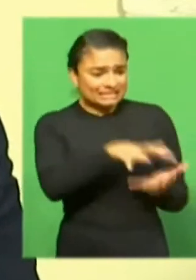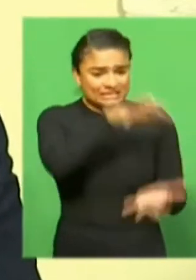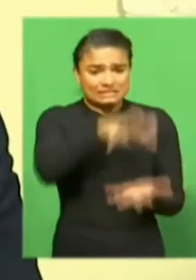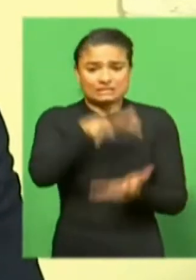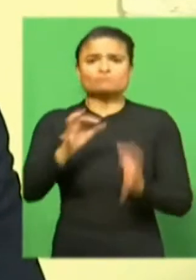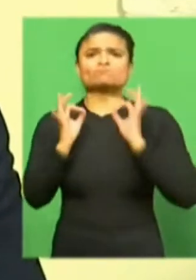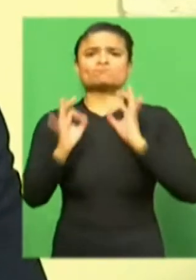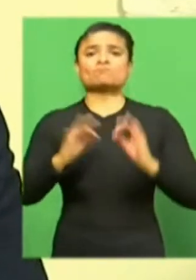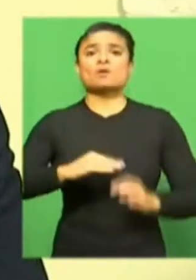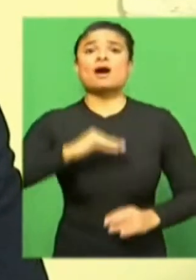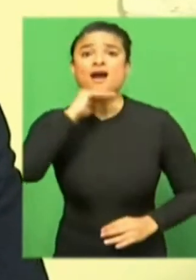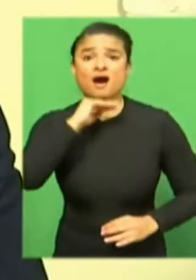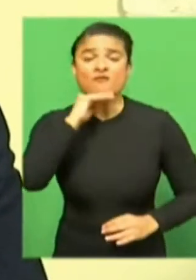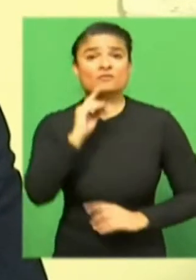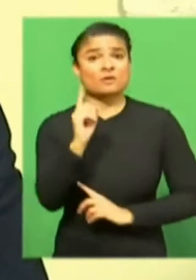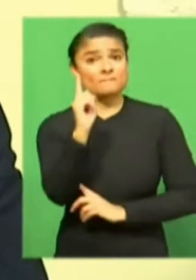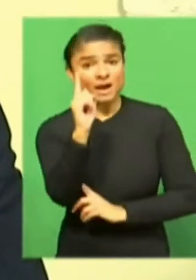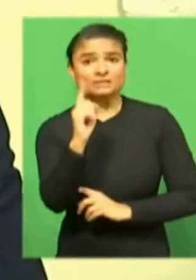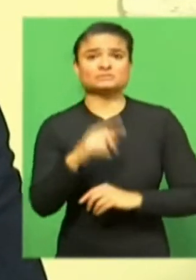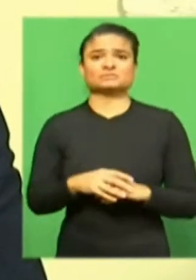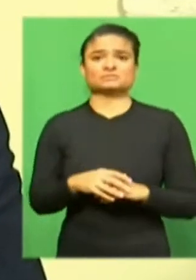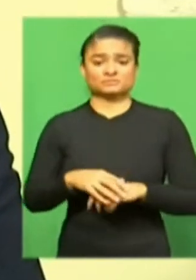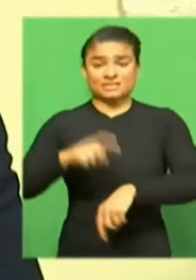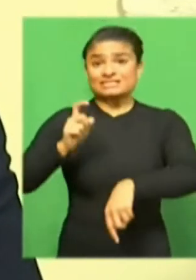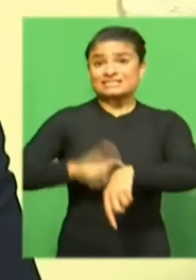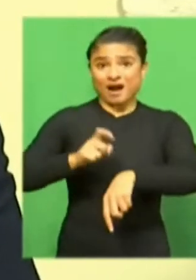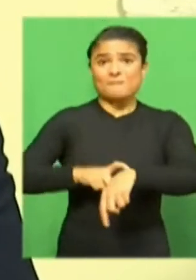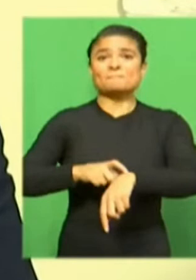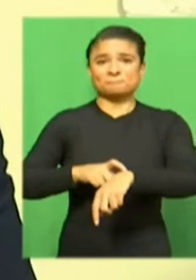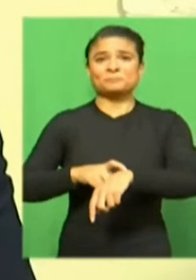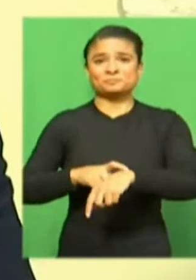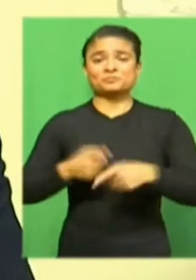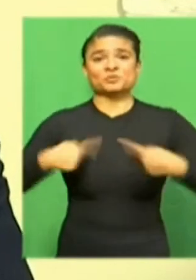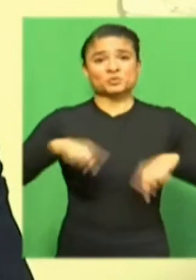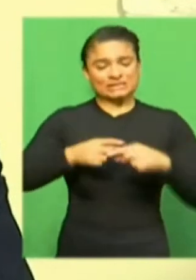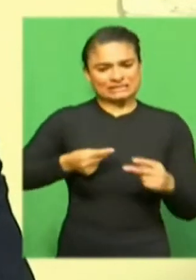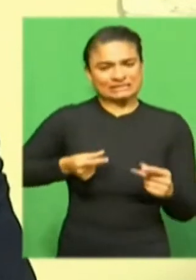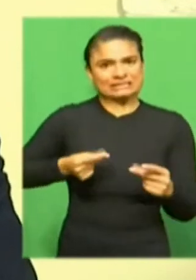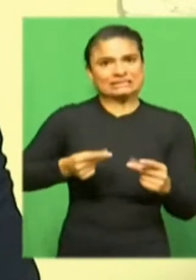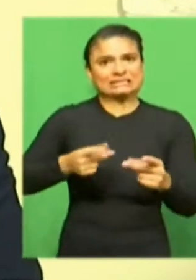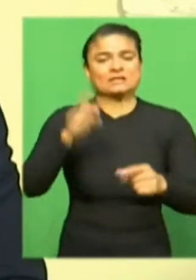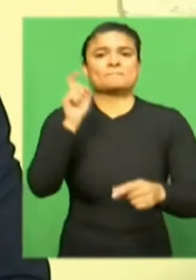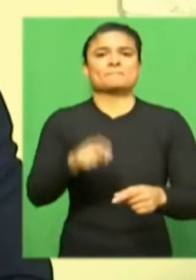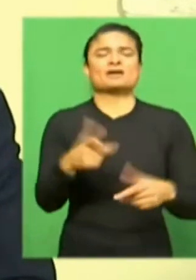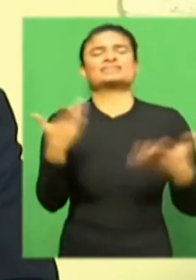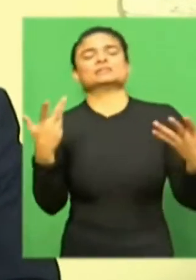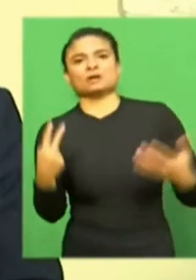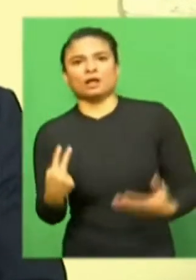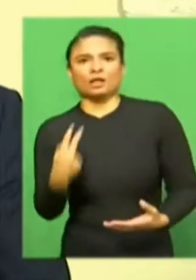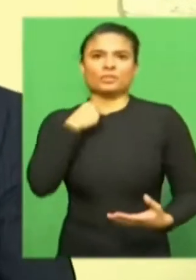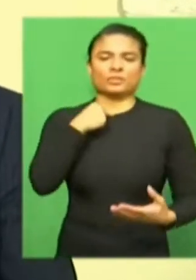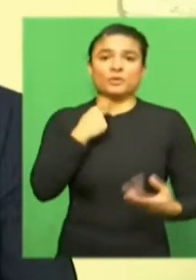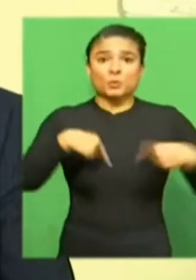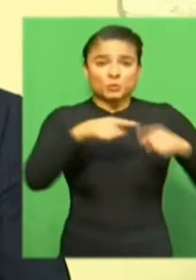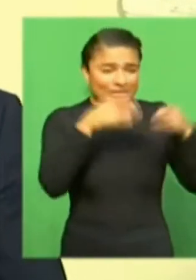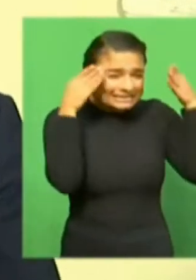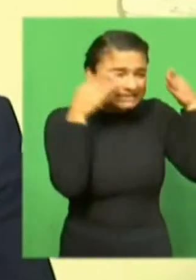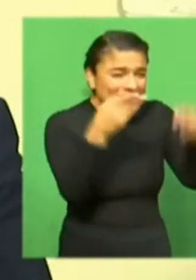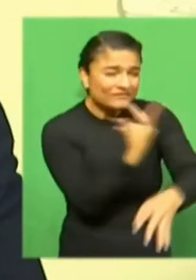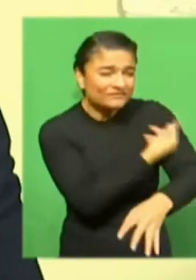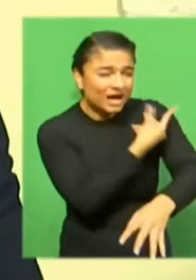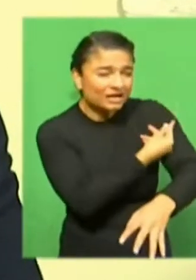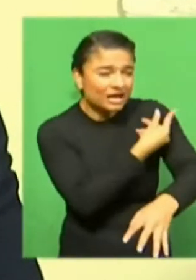delivered on time and without disruption. It is also important to monitor the emergence of